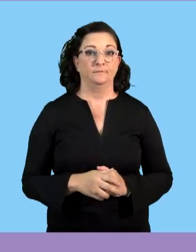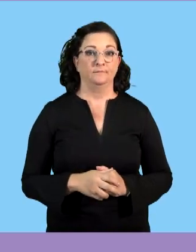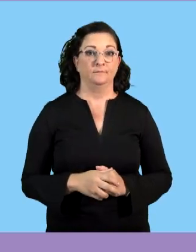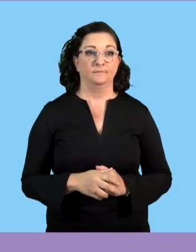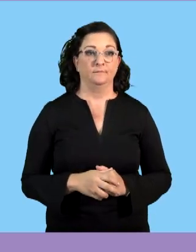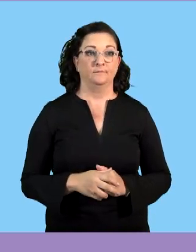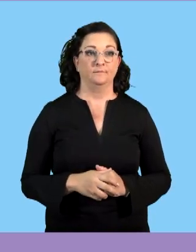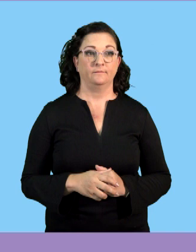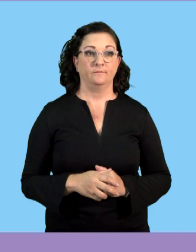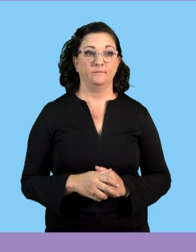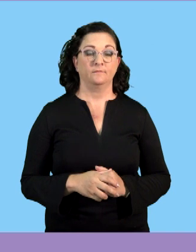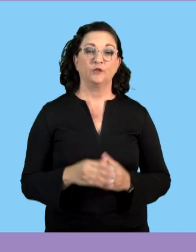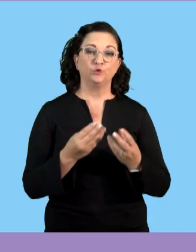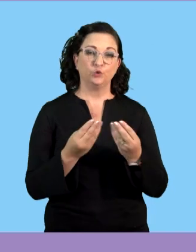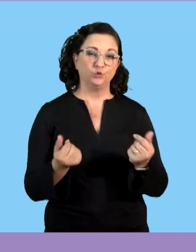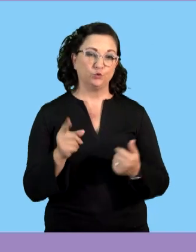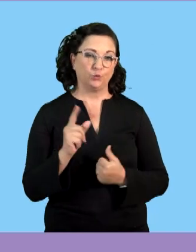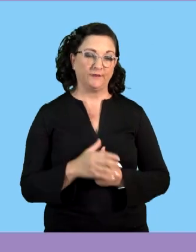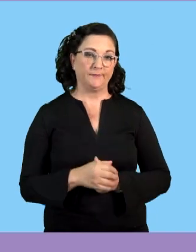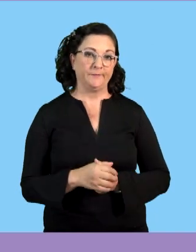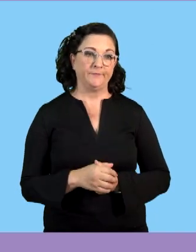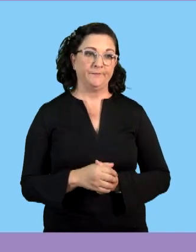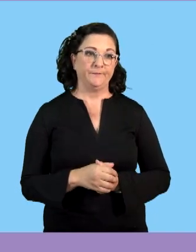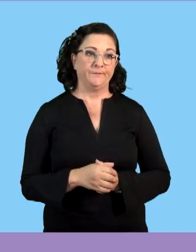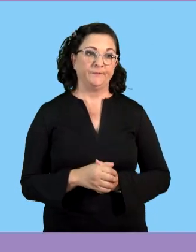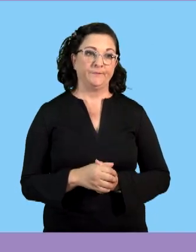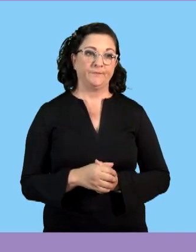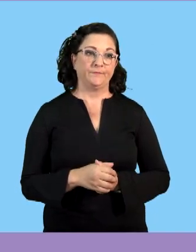0,0283 and you want to round it off. Let's look at a solution.